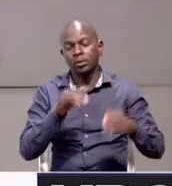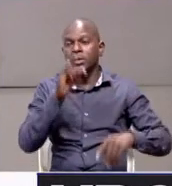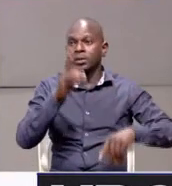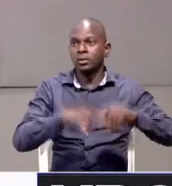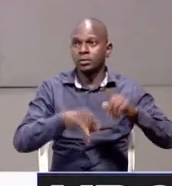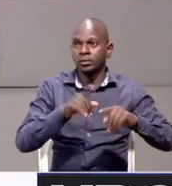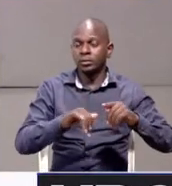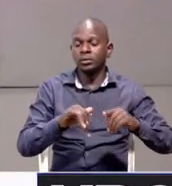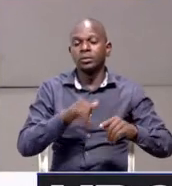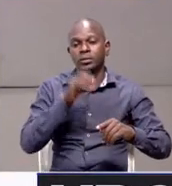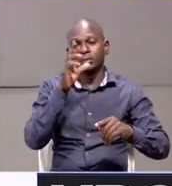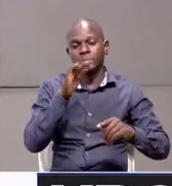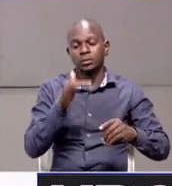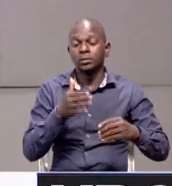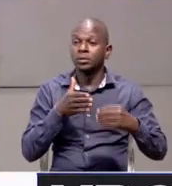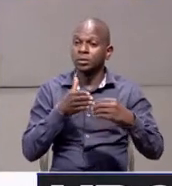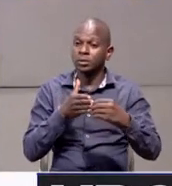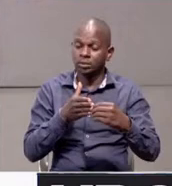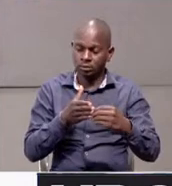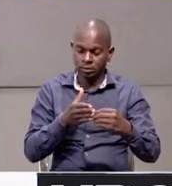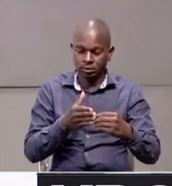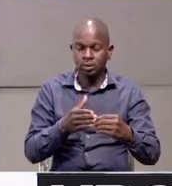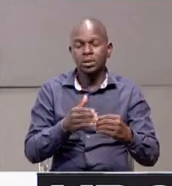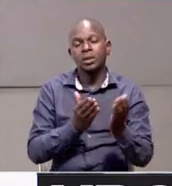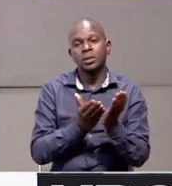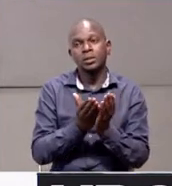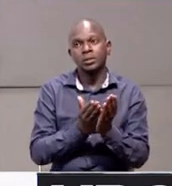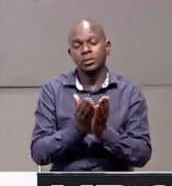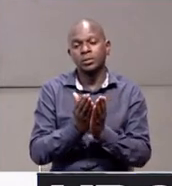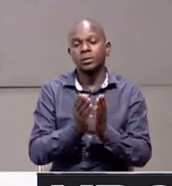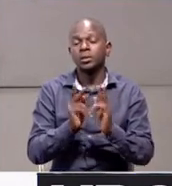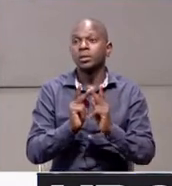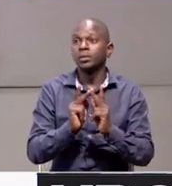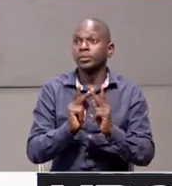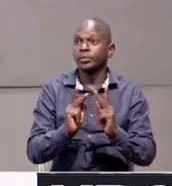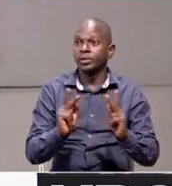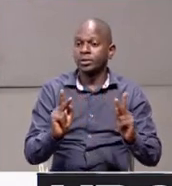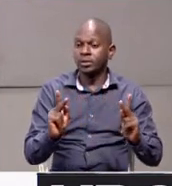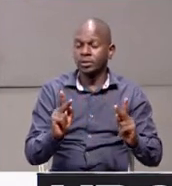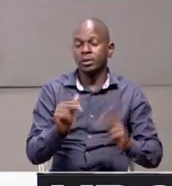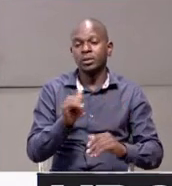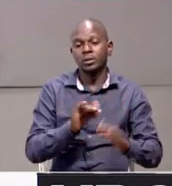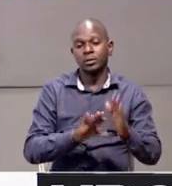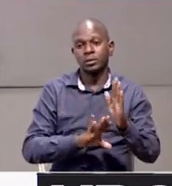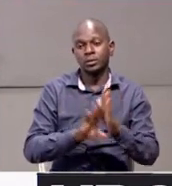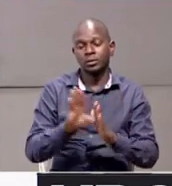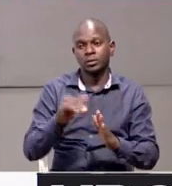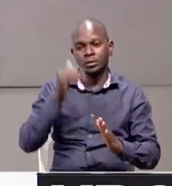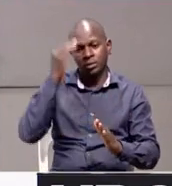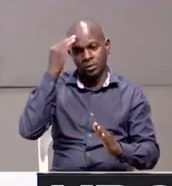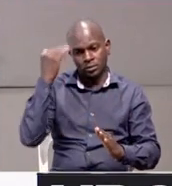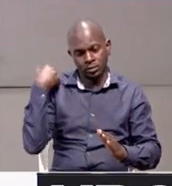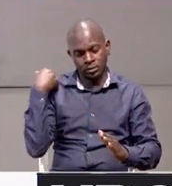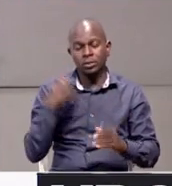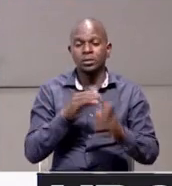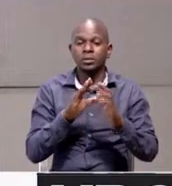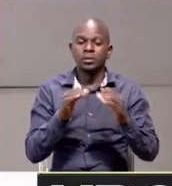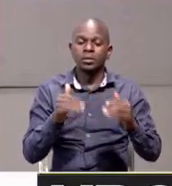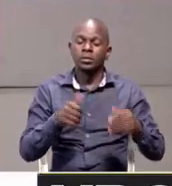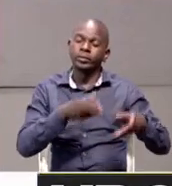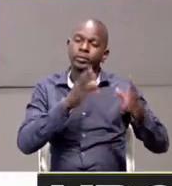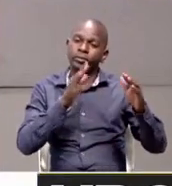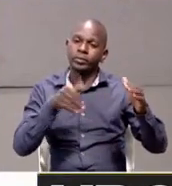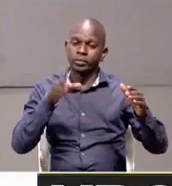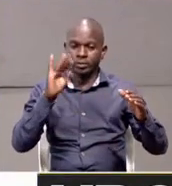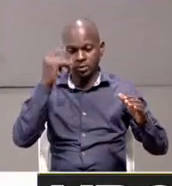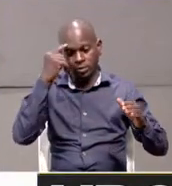political, religious leaders for the services of peace and development. The headmaster, Boniface Sebukalu, commended